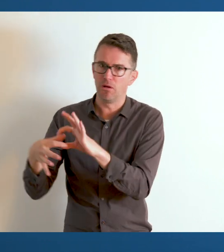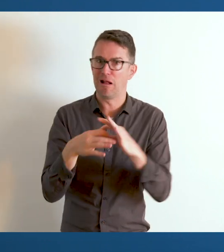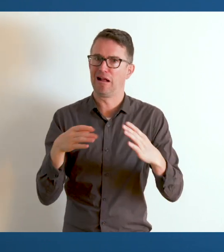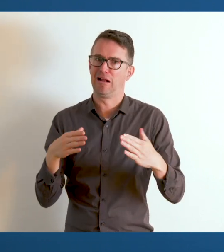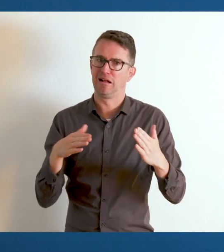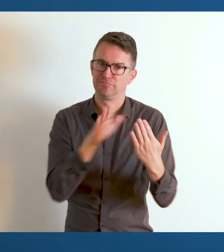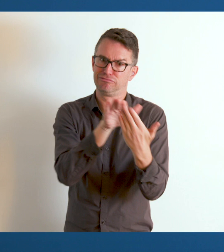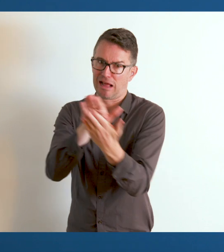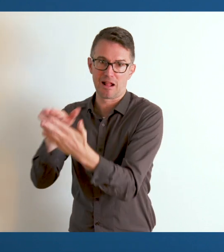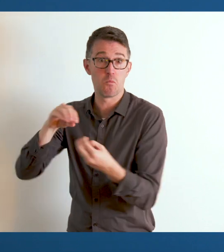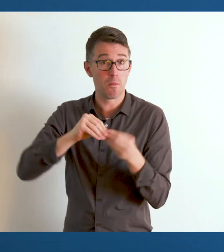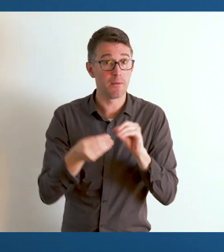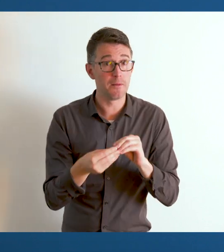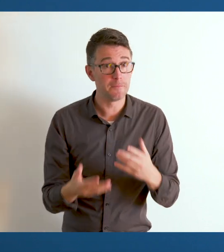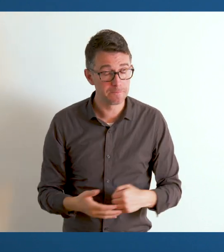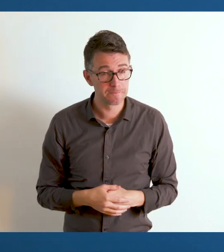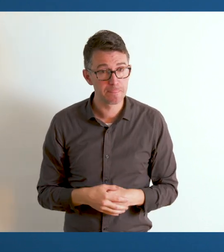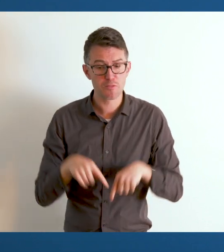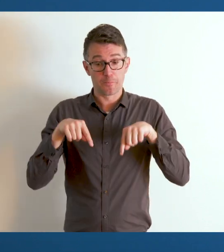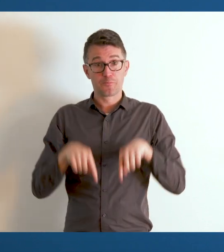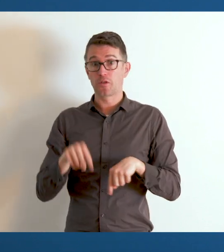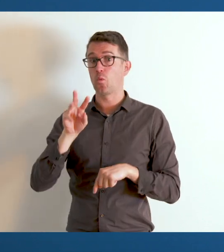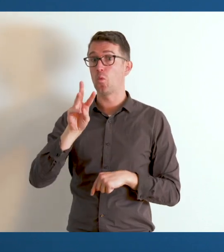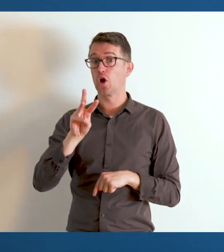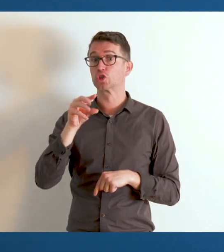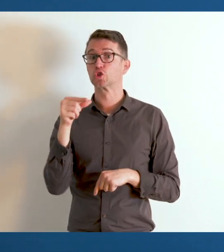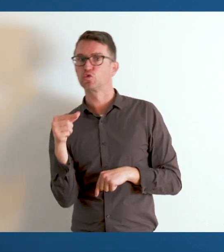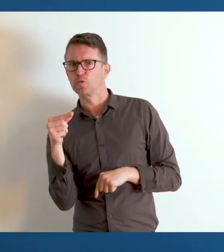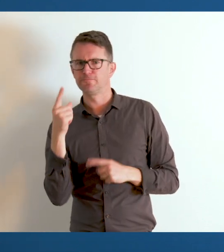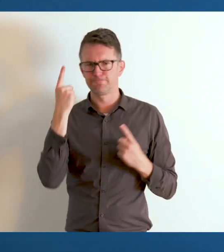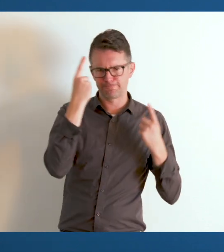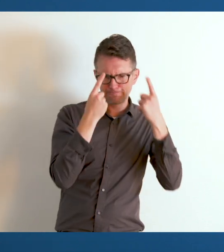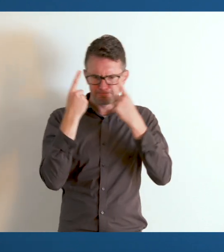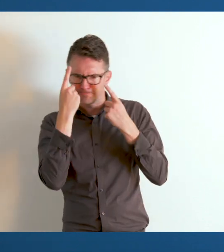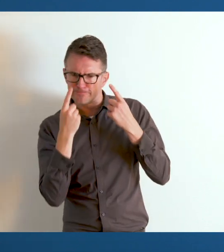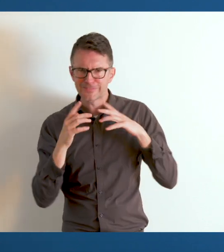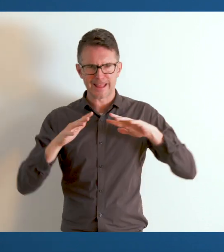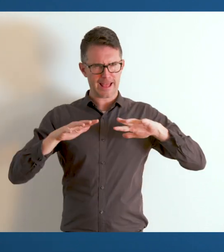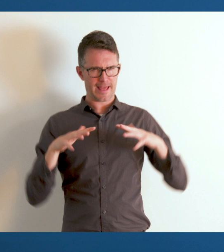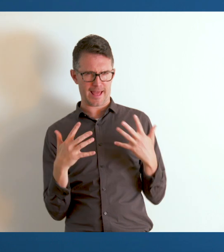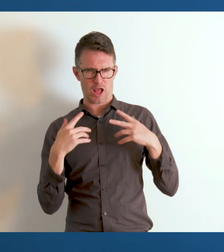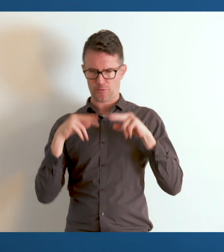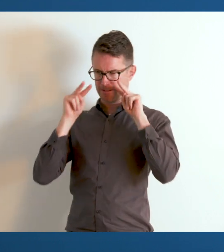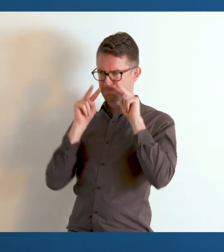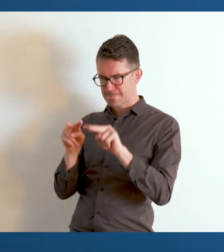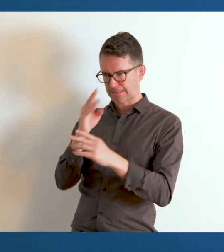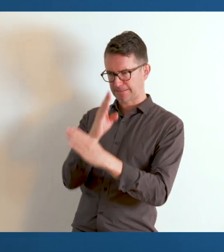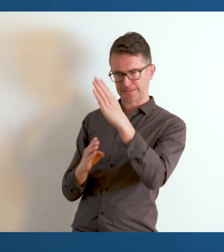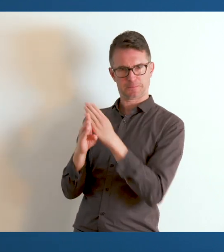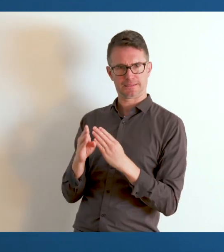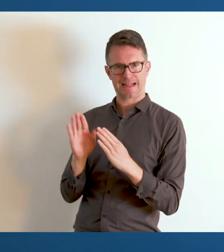So the Washington Group defined an approach to measuring disability that's based on identifying those